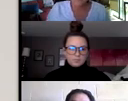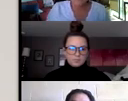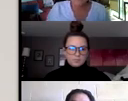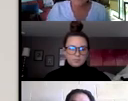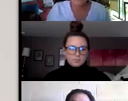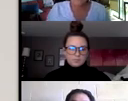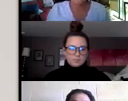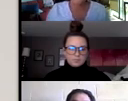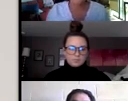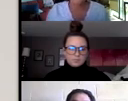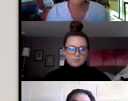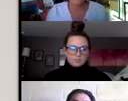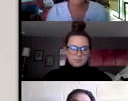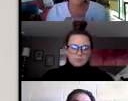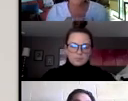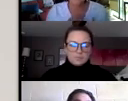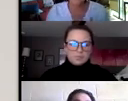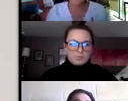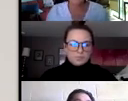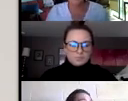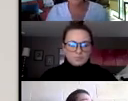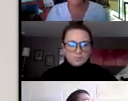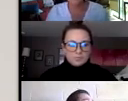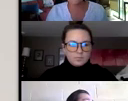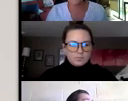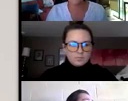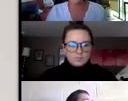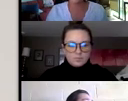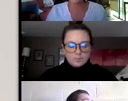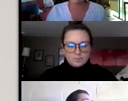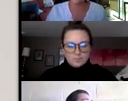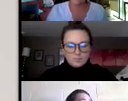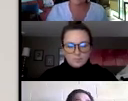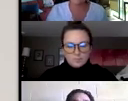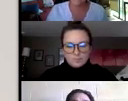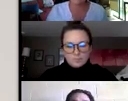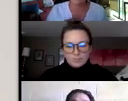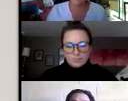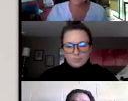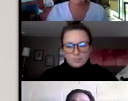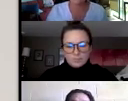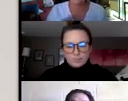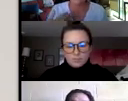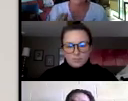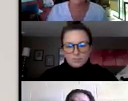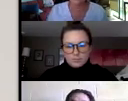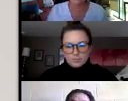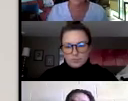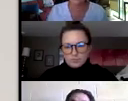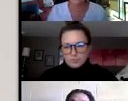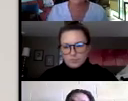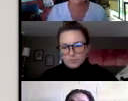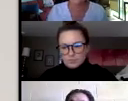about language and identity. So I decided to use a lot of the same questions that the